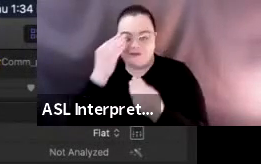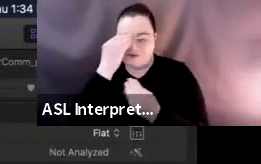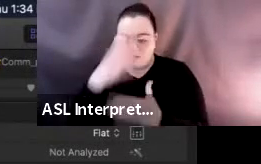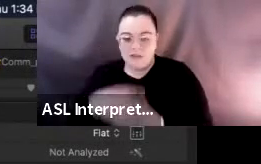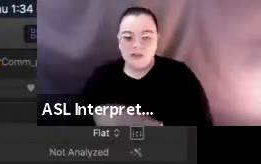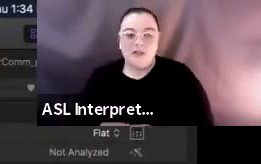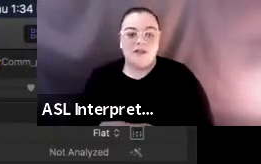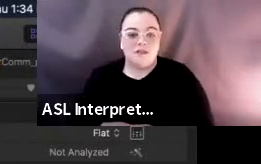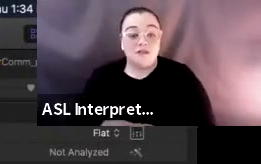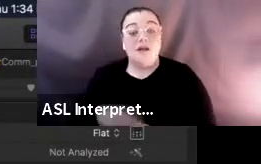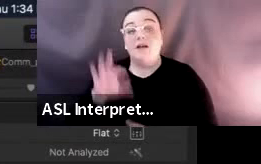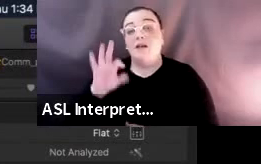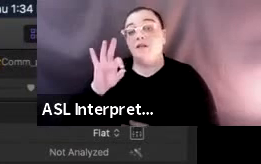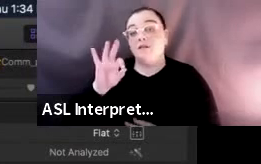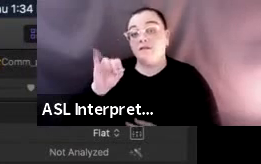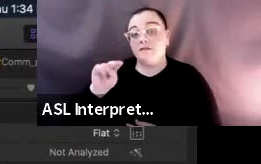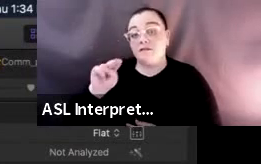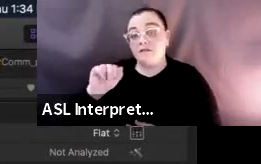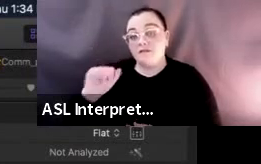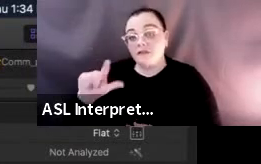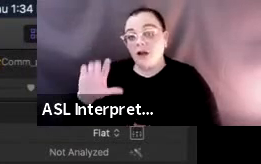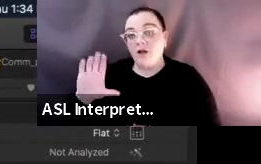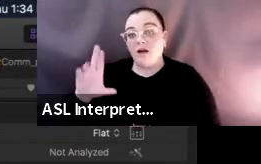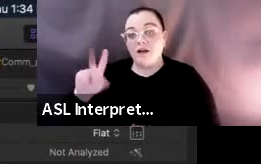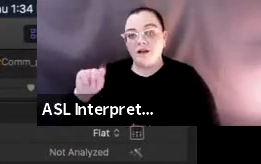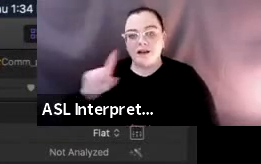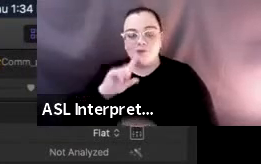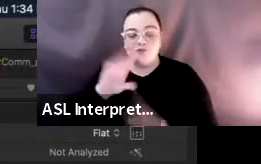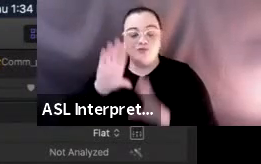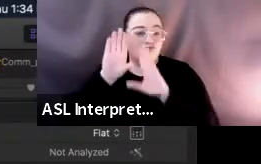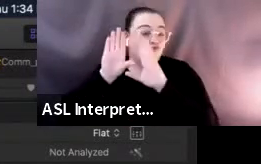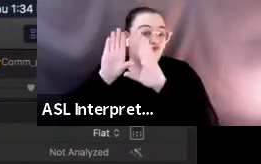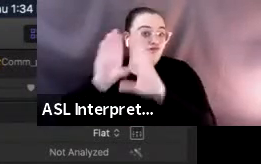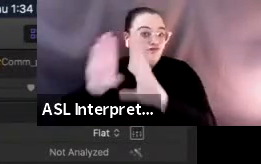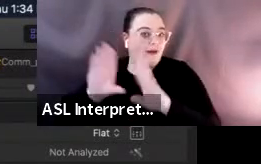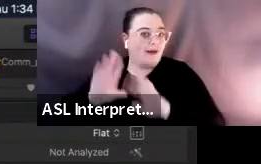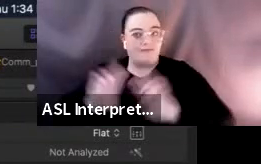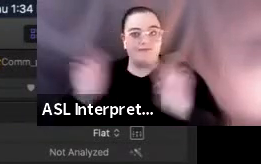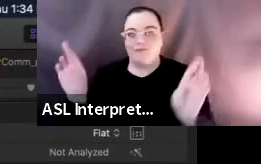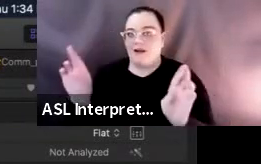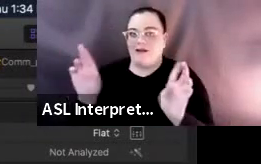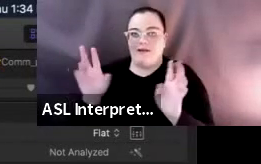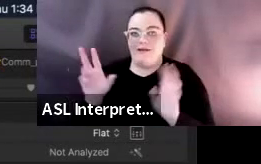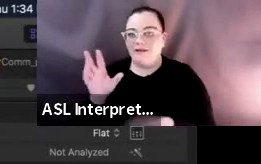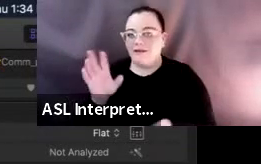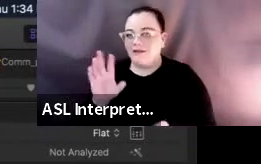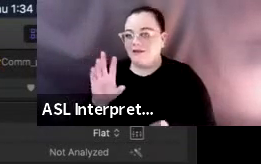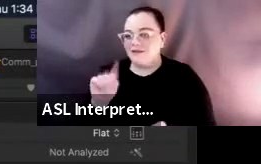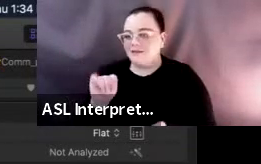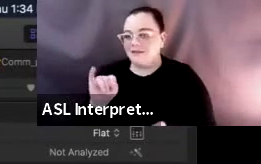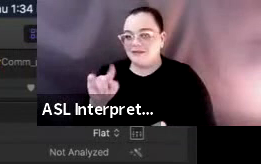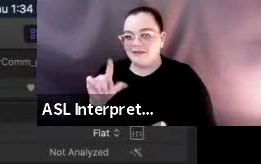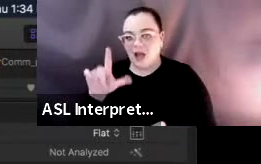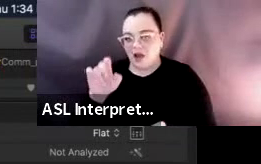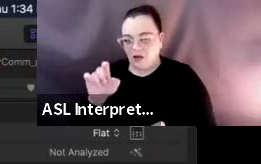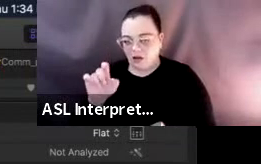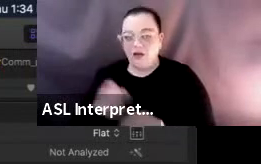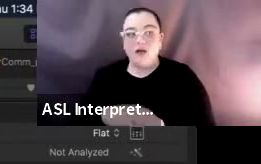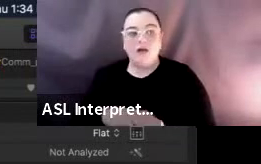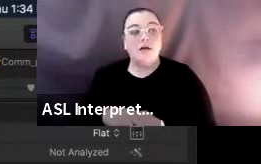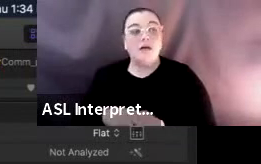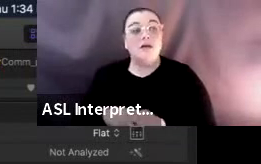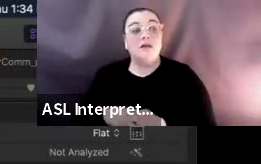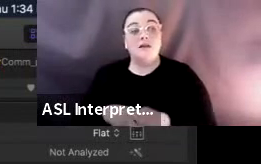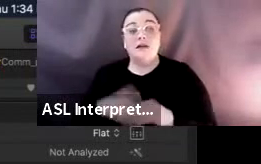Final Cut has a lot of great pre-made title options for you. So what you're going to do is you're going to go up here to the